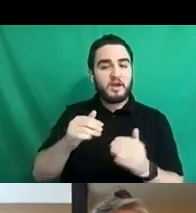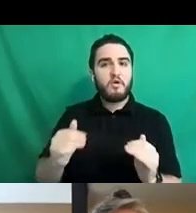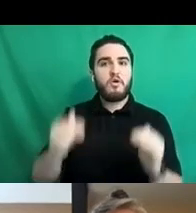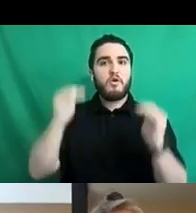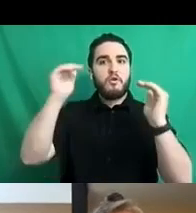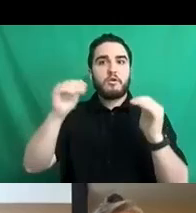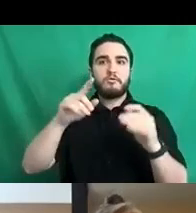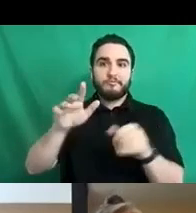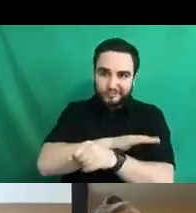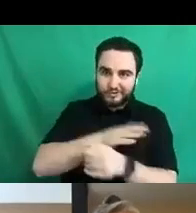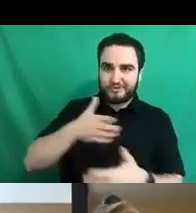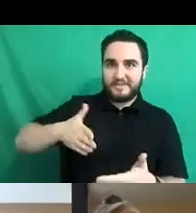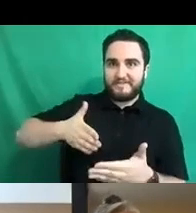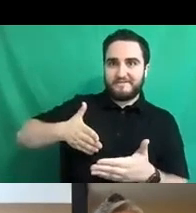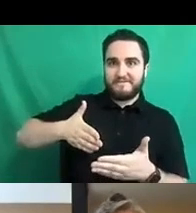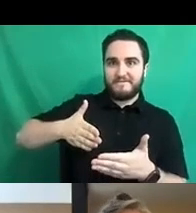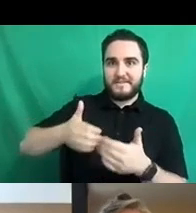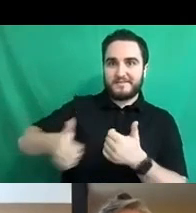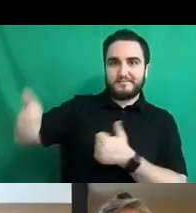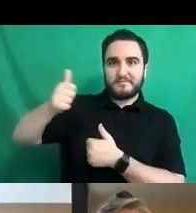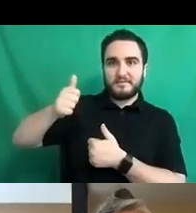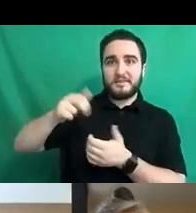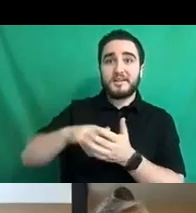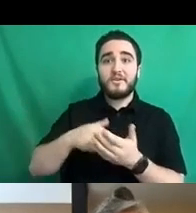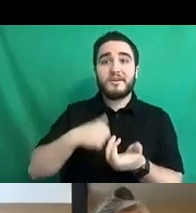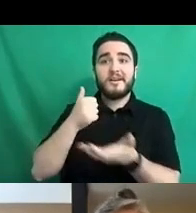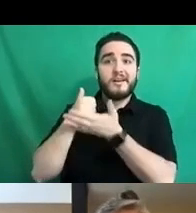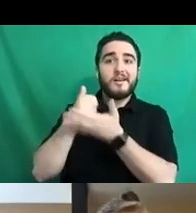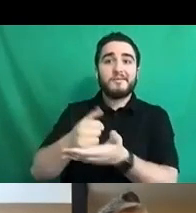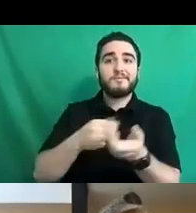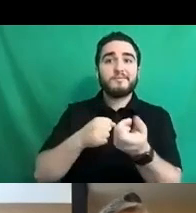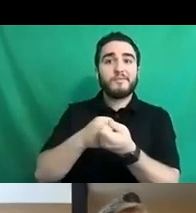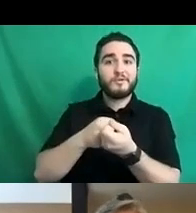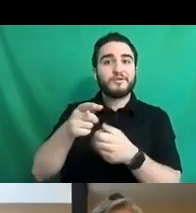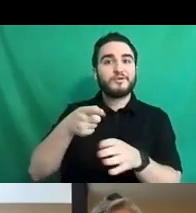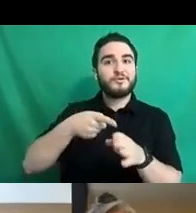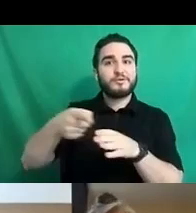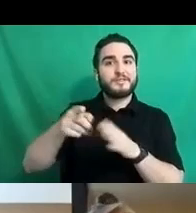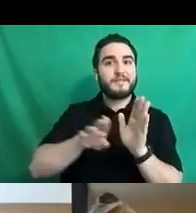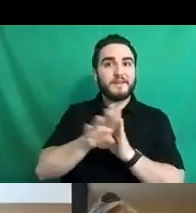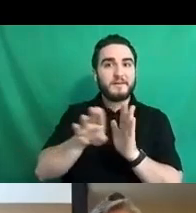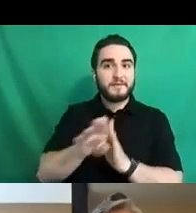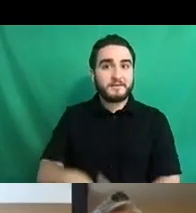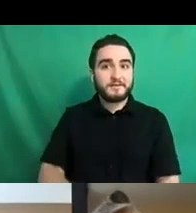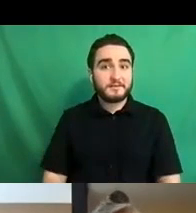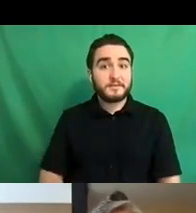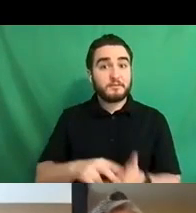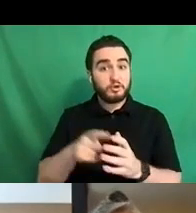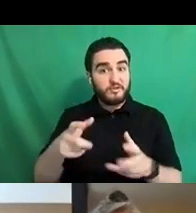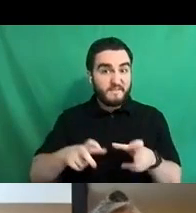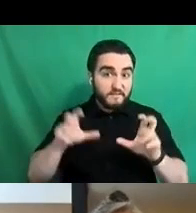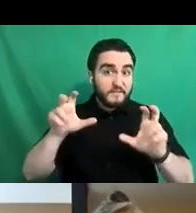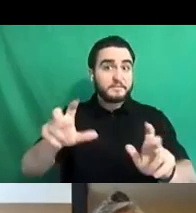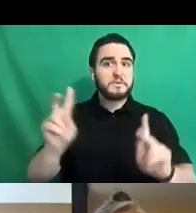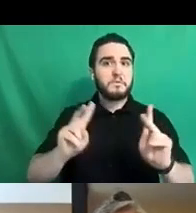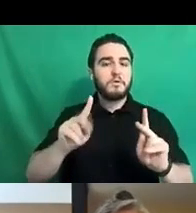chef. Now I'm helping support your career development. And employers realize that if they invest in people, they stay longer, et